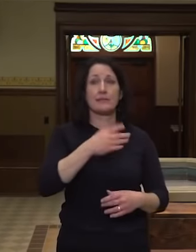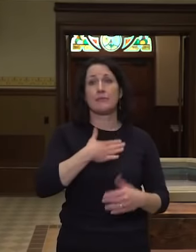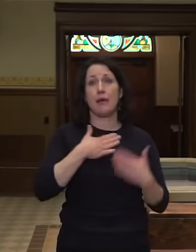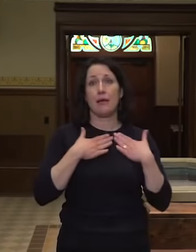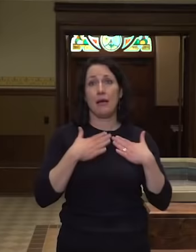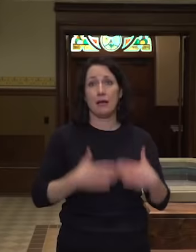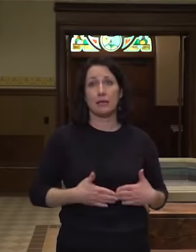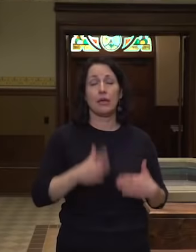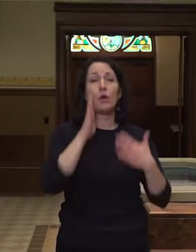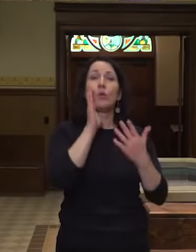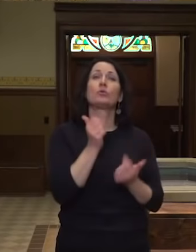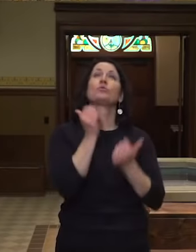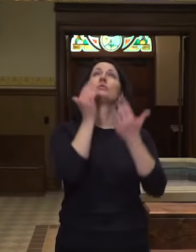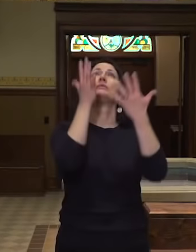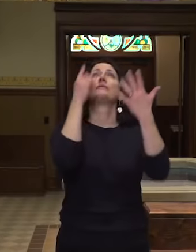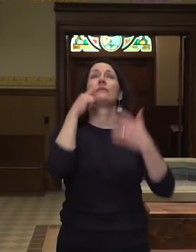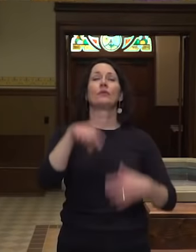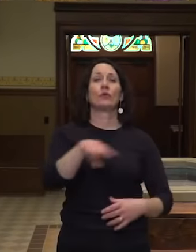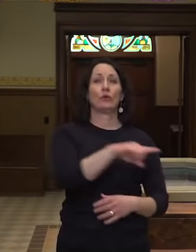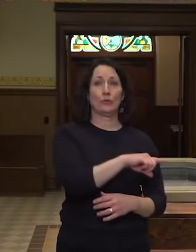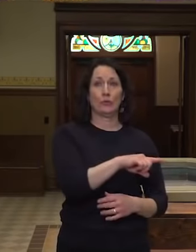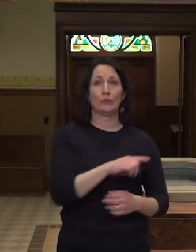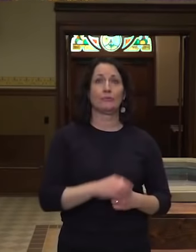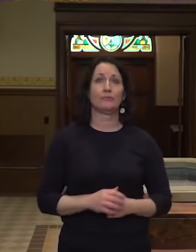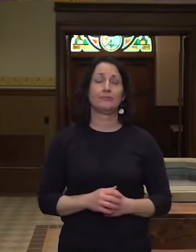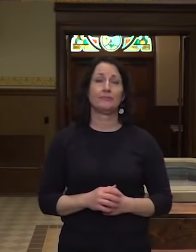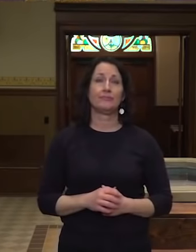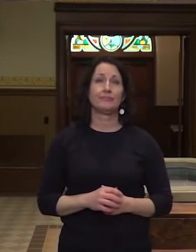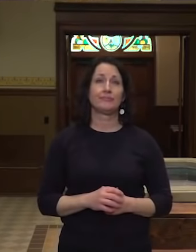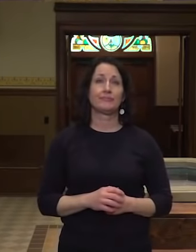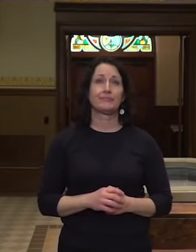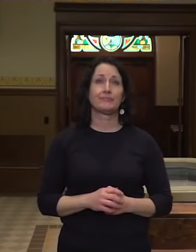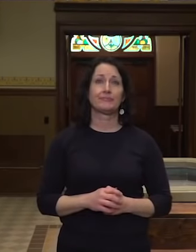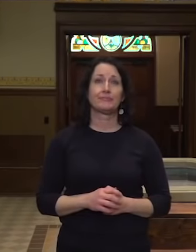body, which will be given up for you."